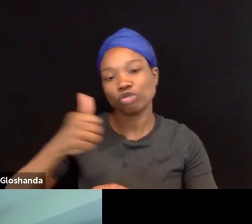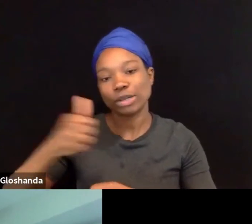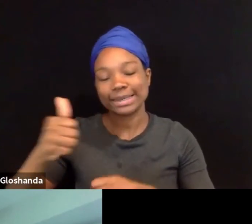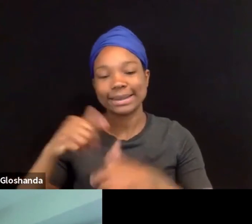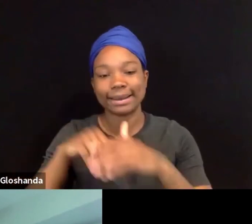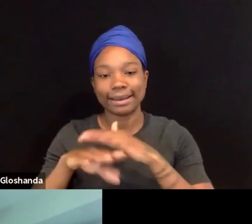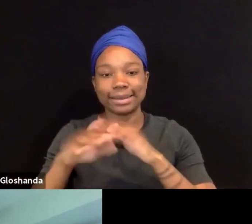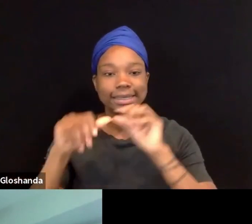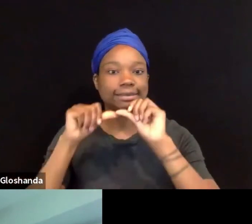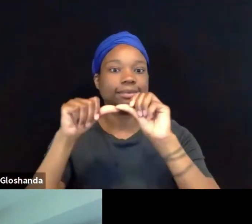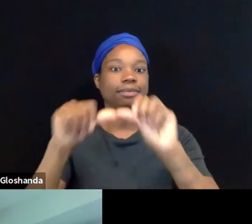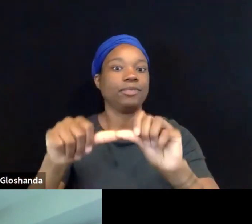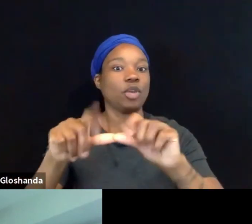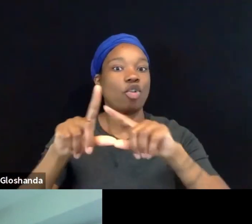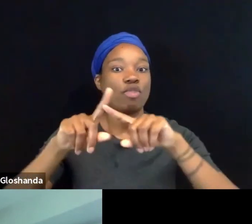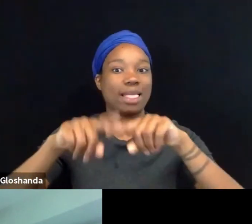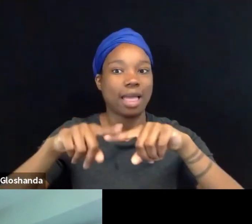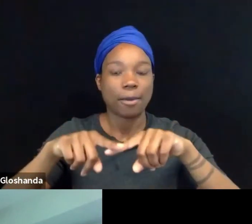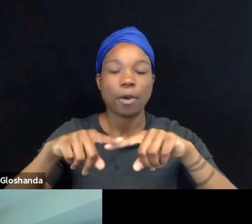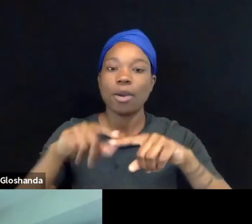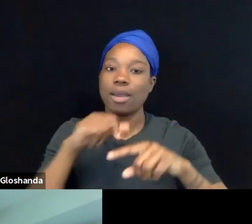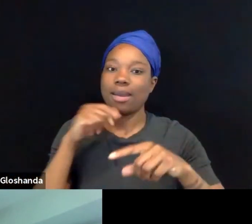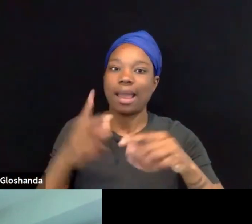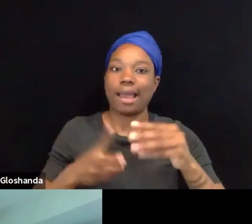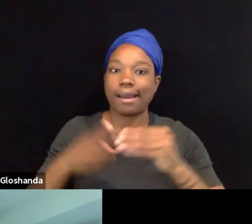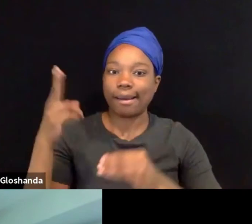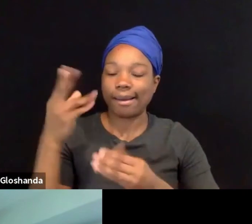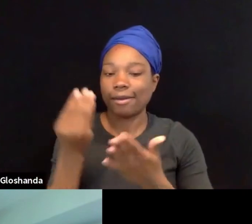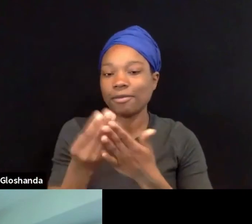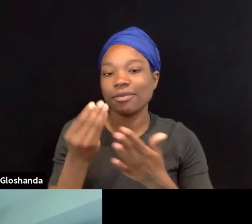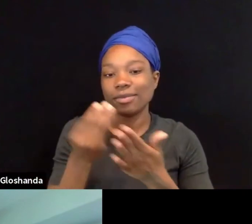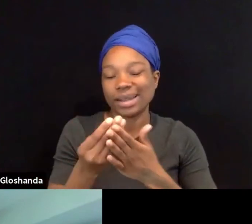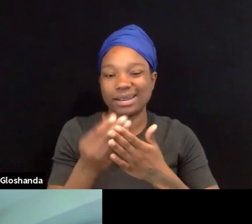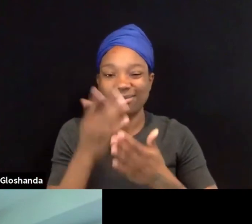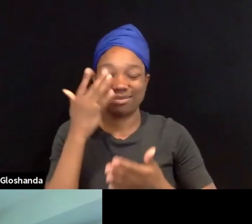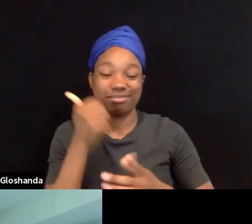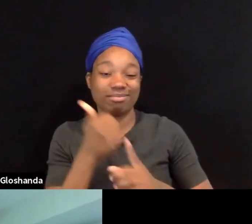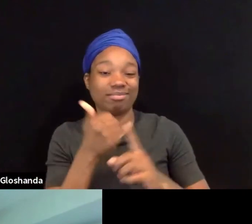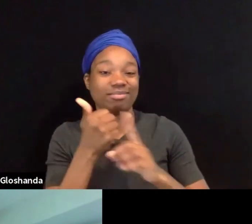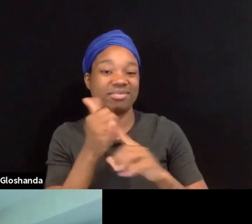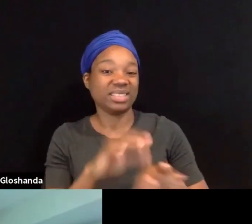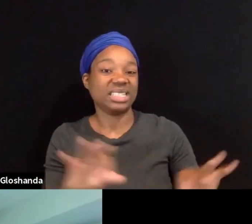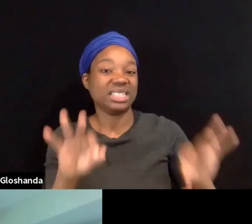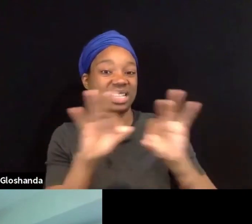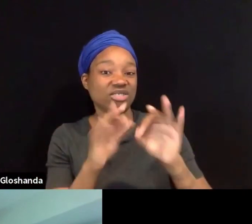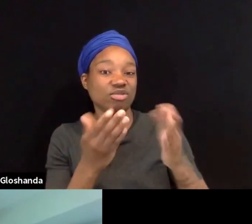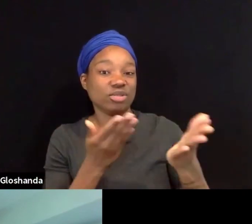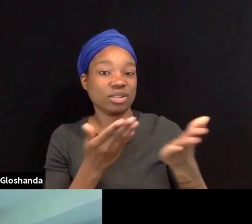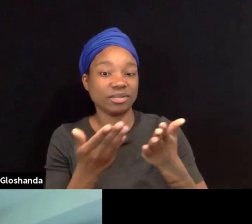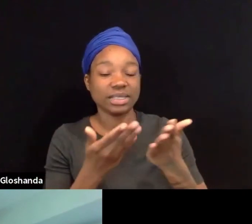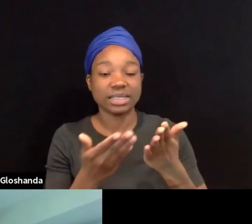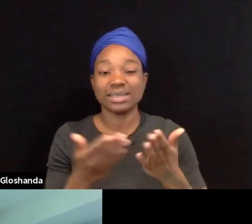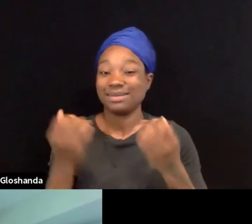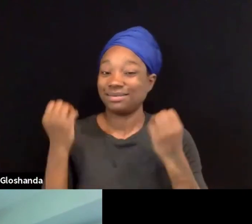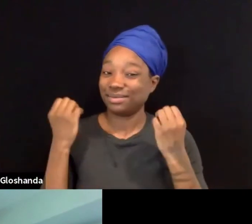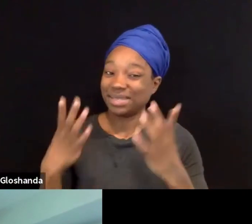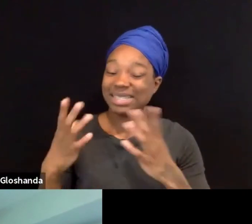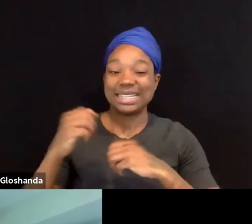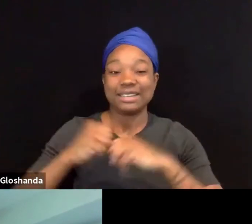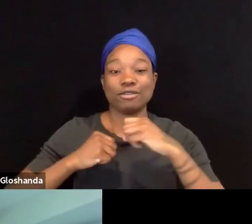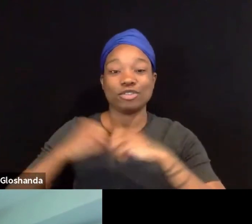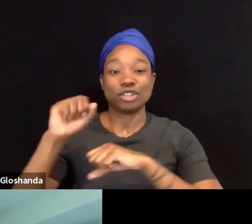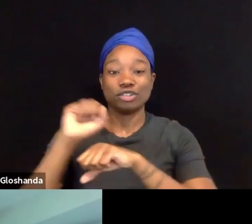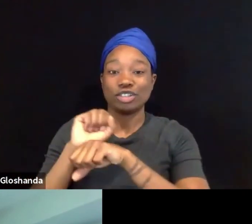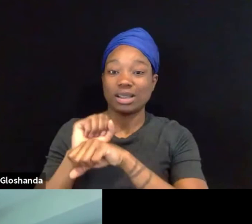and that we don't see cuts to funding to that essential service? And so many infrastructure jobs are essential